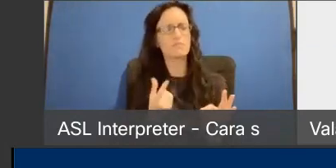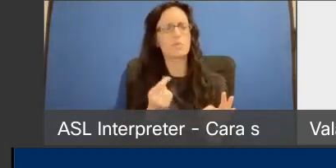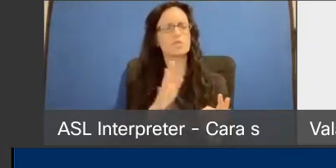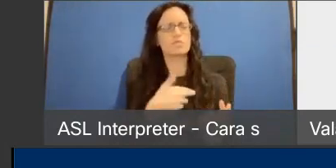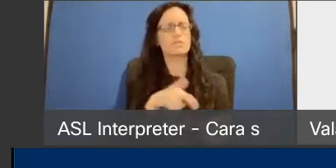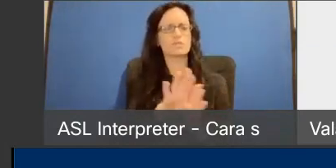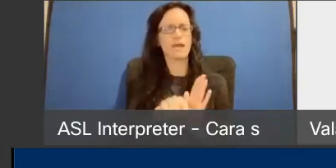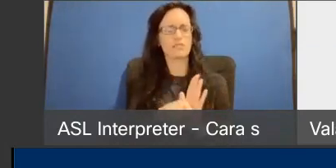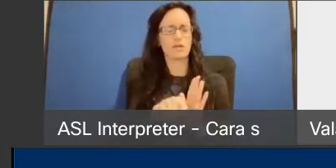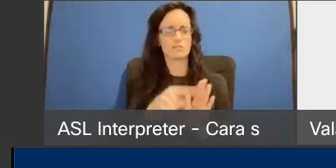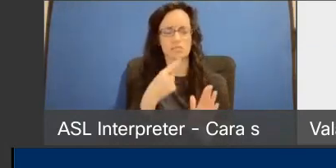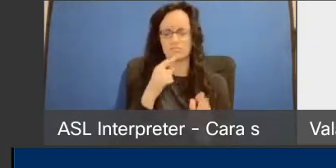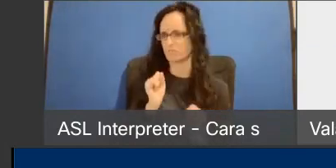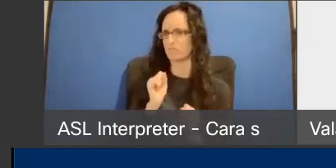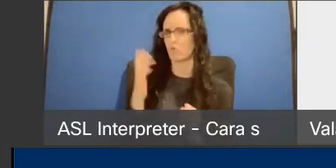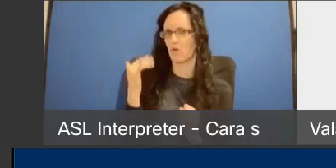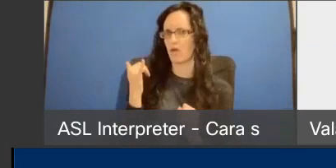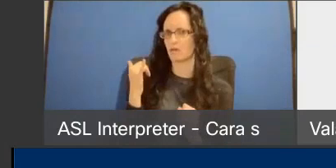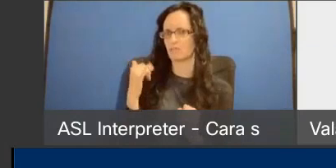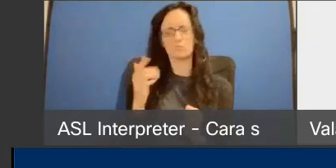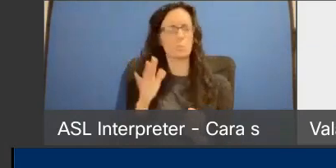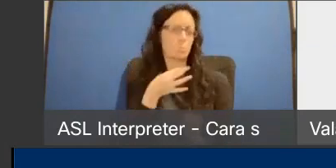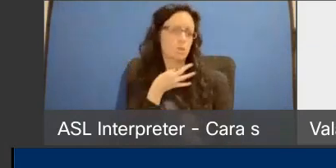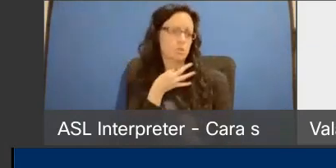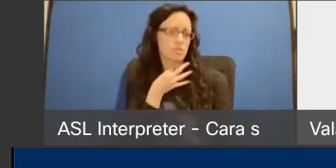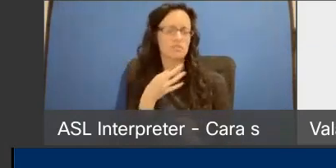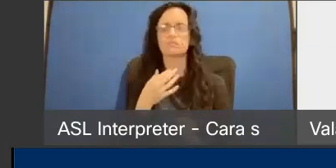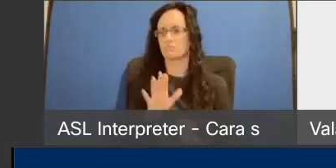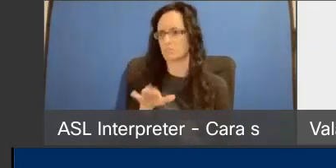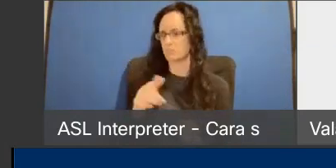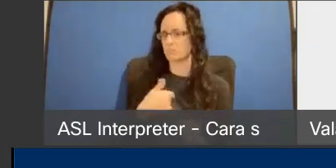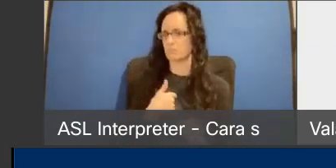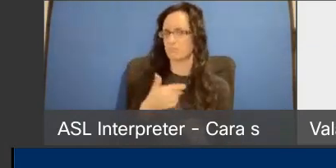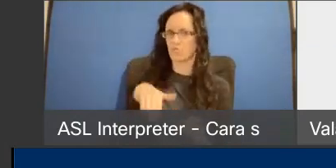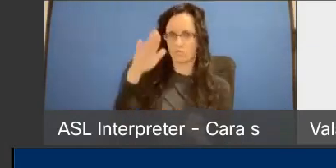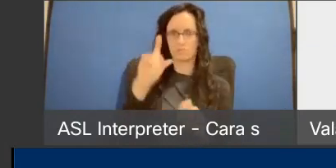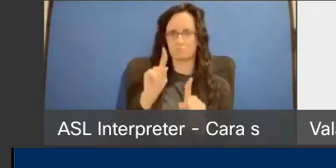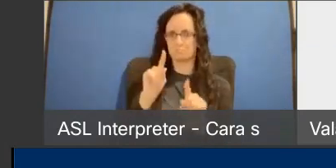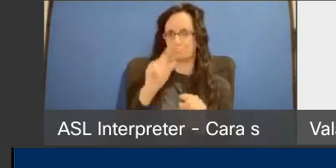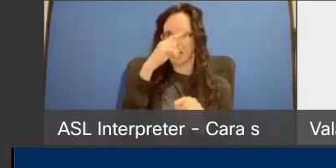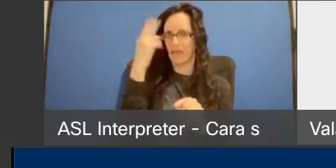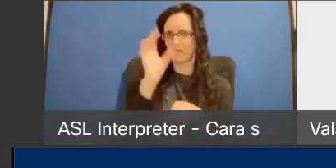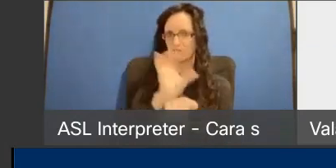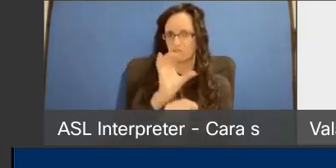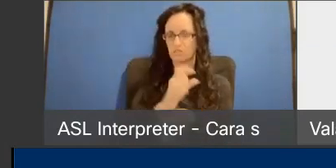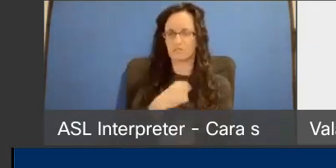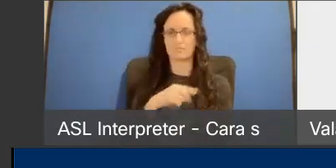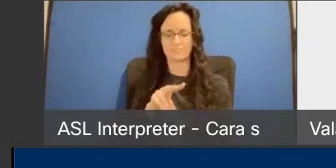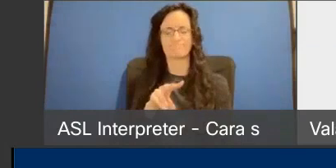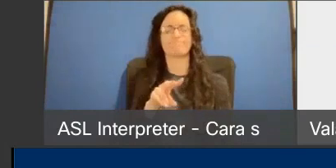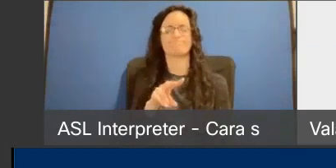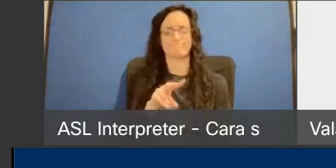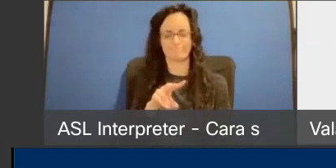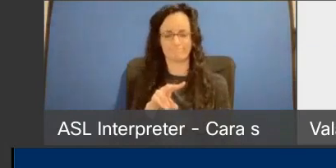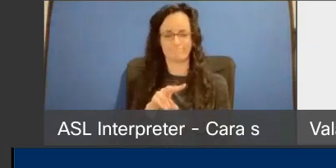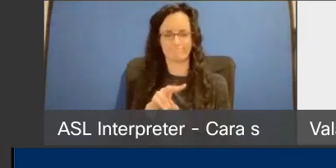said, why? I said, I'm curious. She said, well, I grew up going to the Catholic Church. And I'm thinking, yes, thank you.